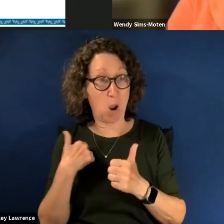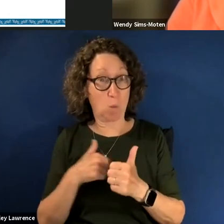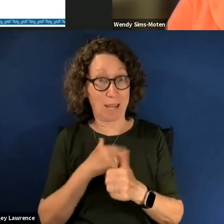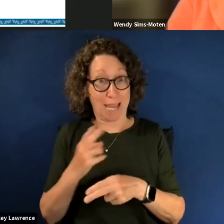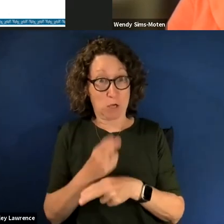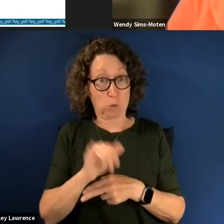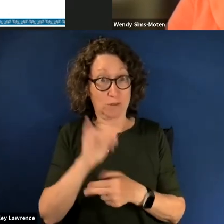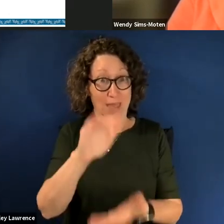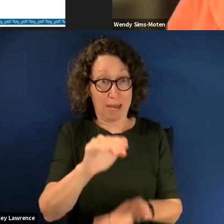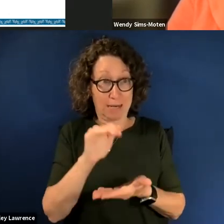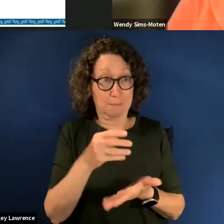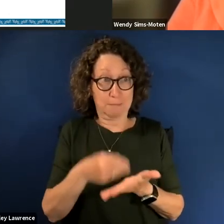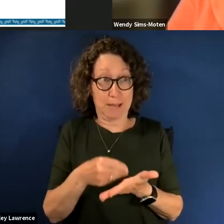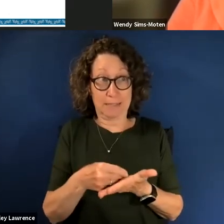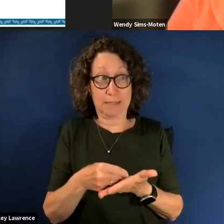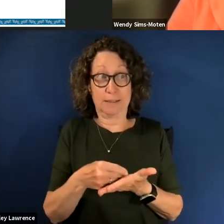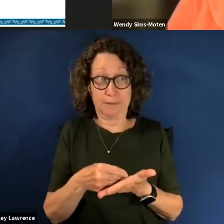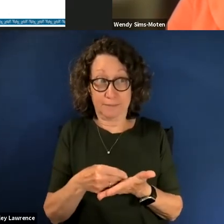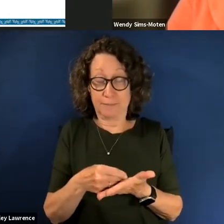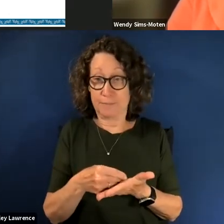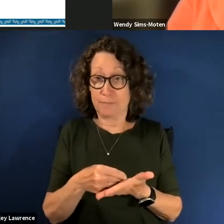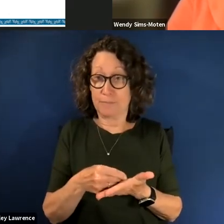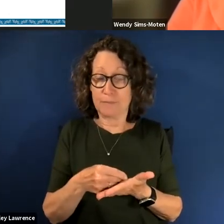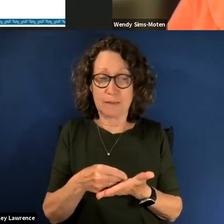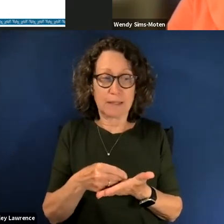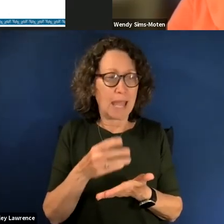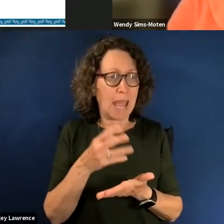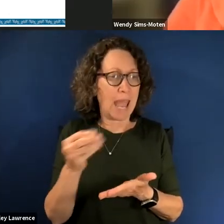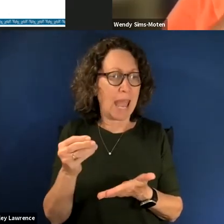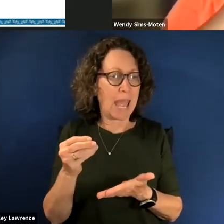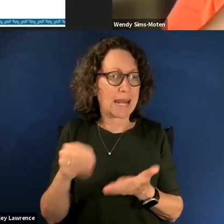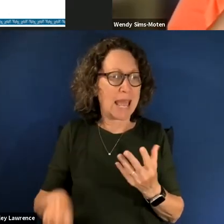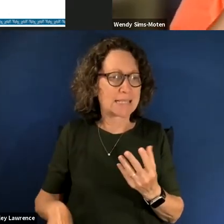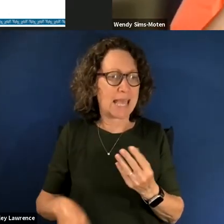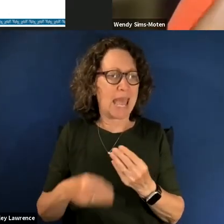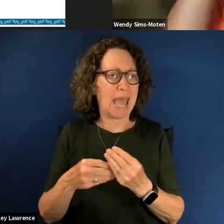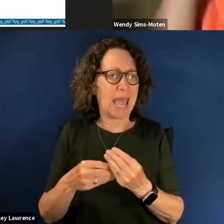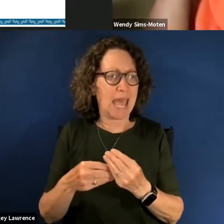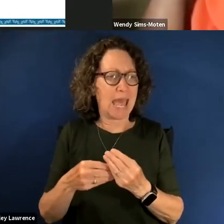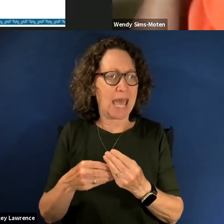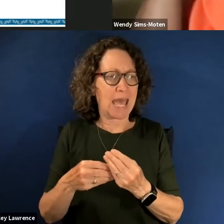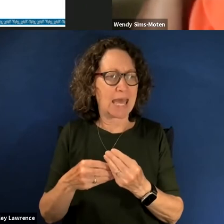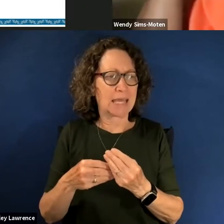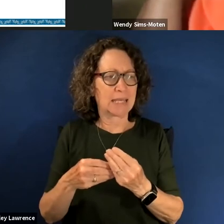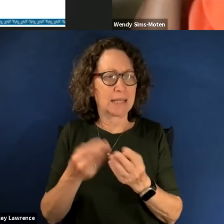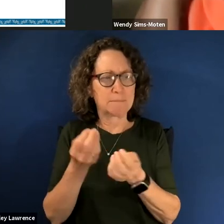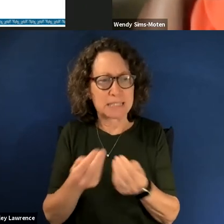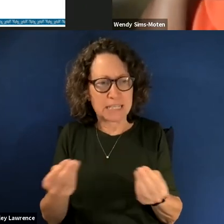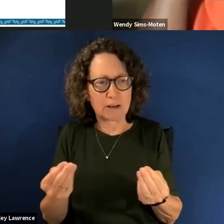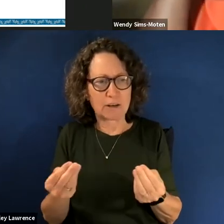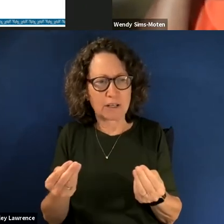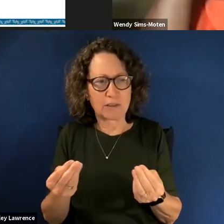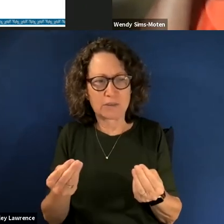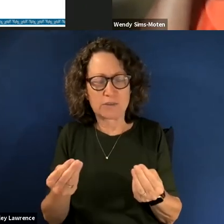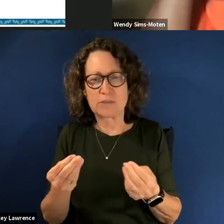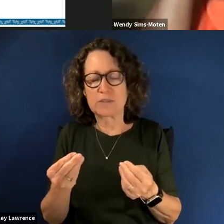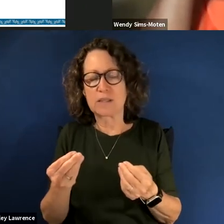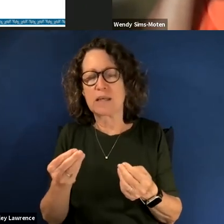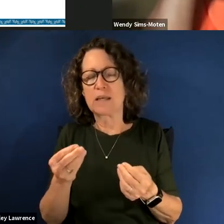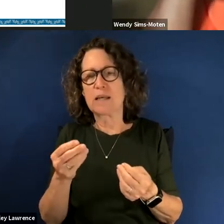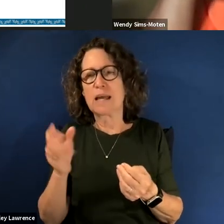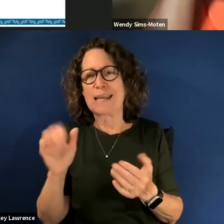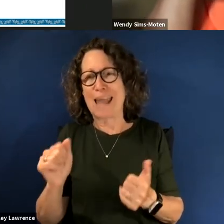use those funds and has added to the materials and equipment, and has said now that we can use